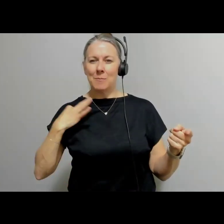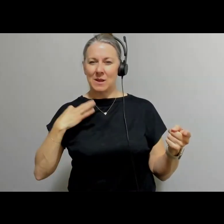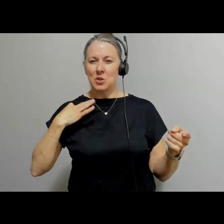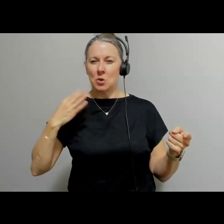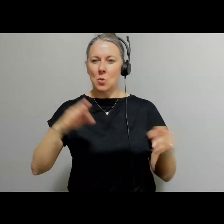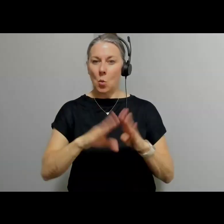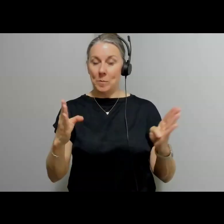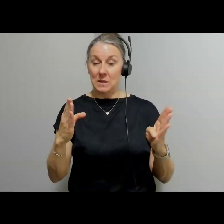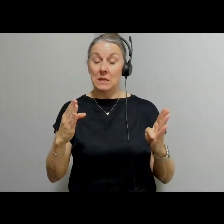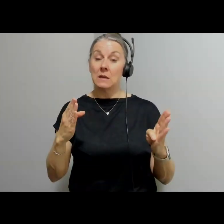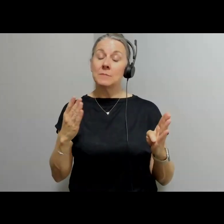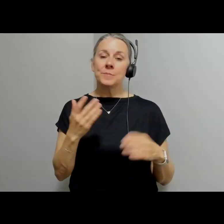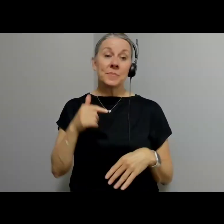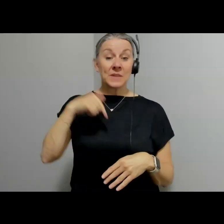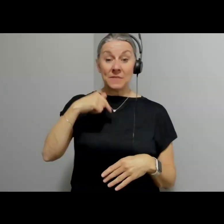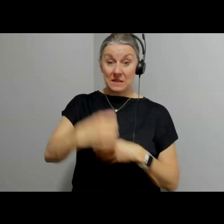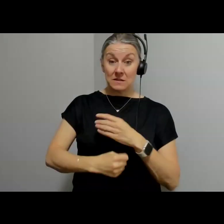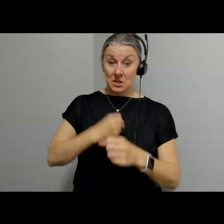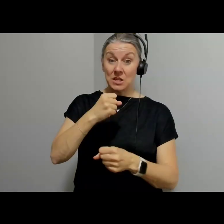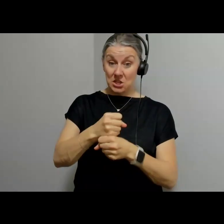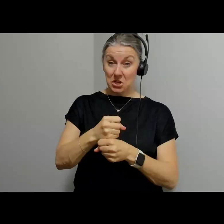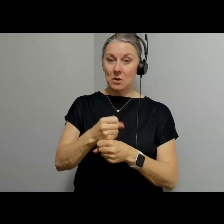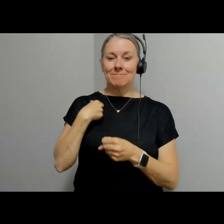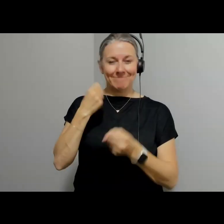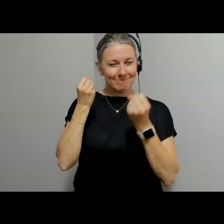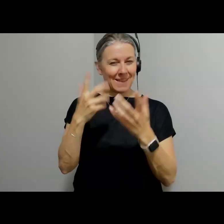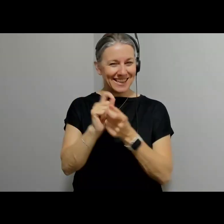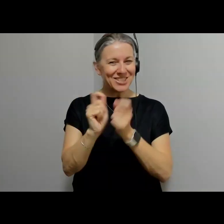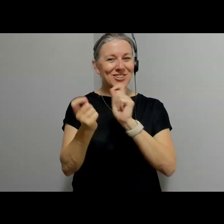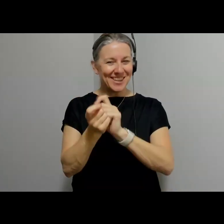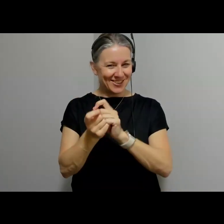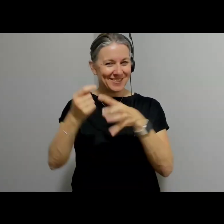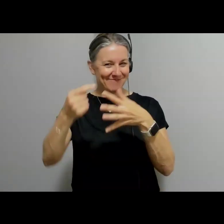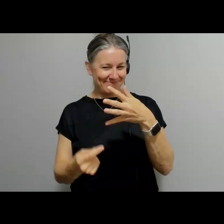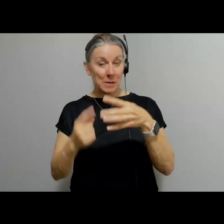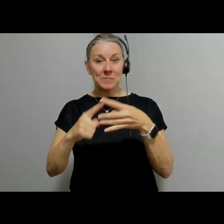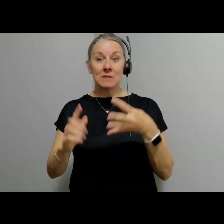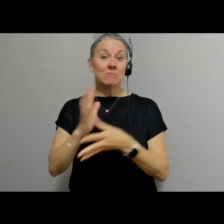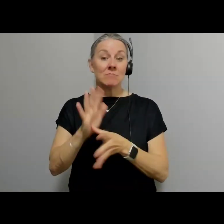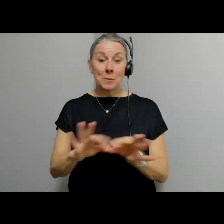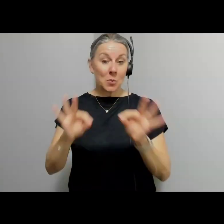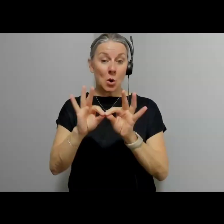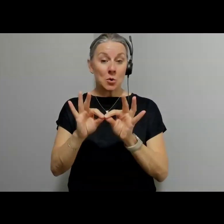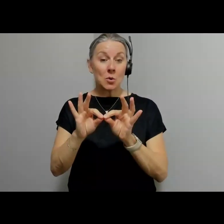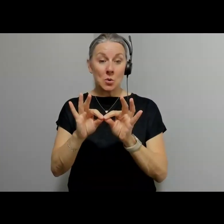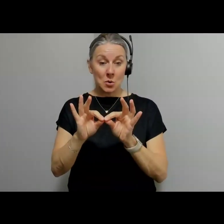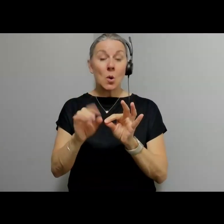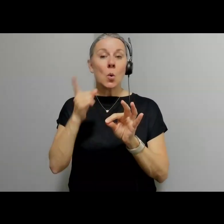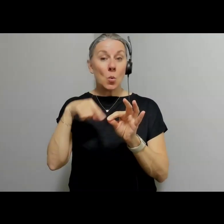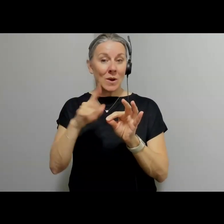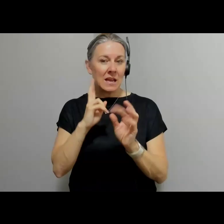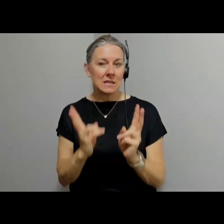few changes to the New Horizons for Seniors program. And one of the important changes is that we're doubling the maximum funding. So it